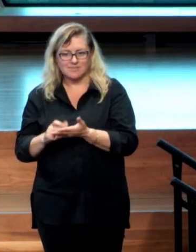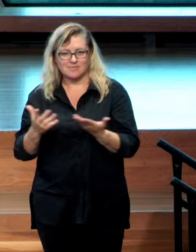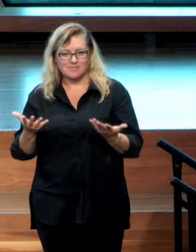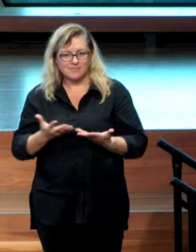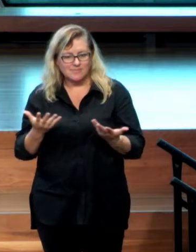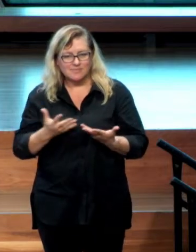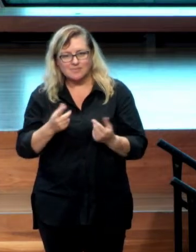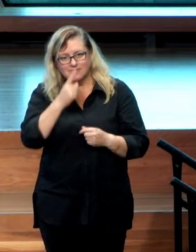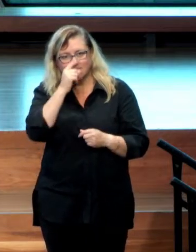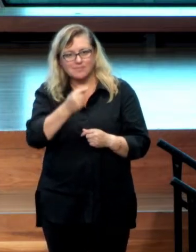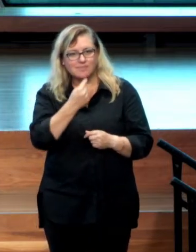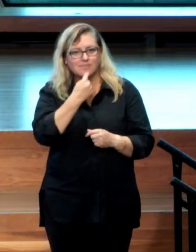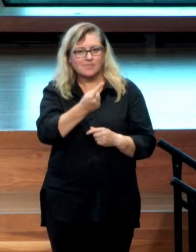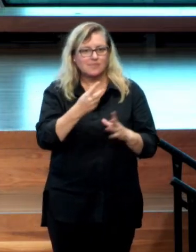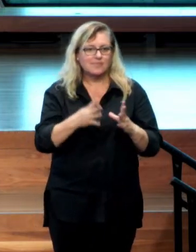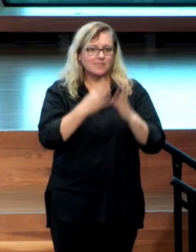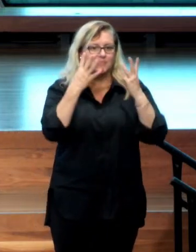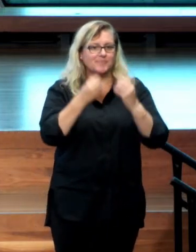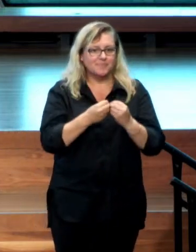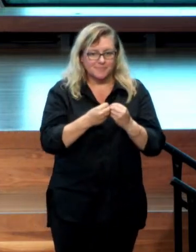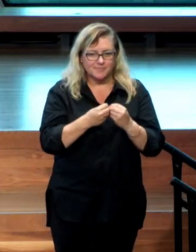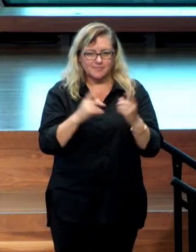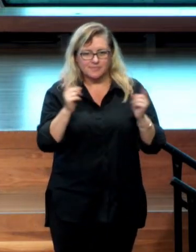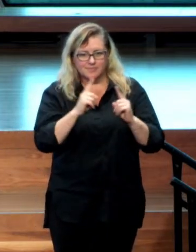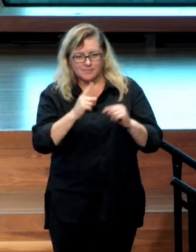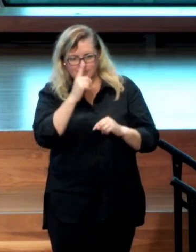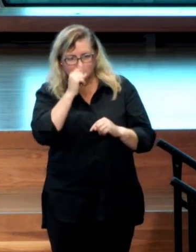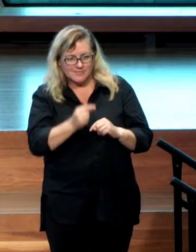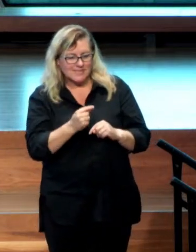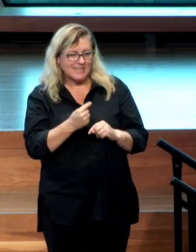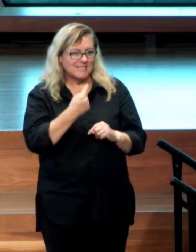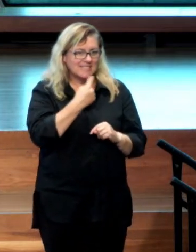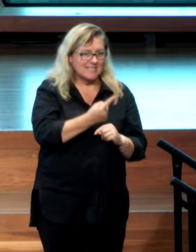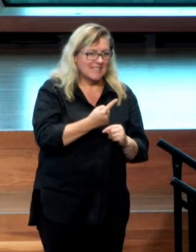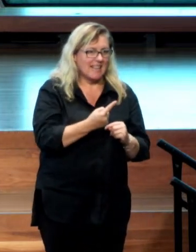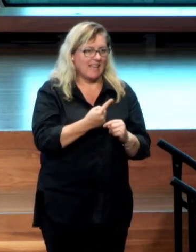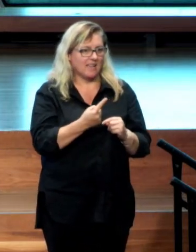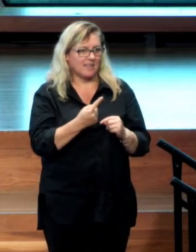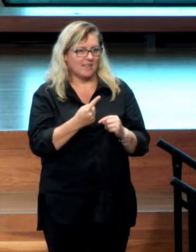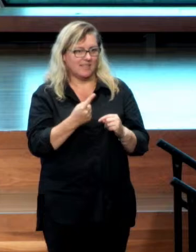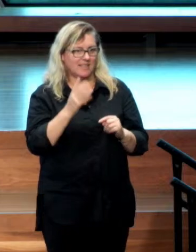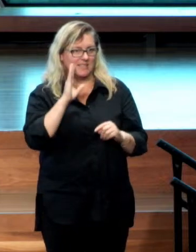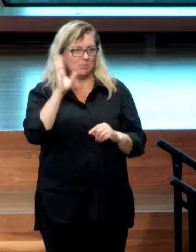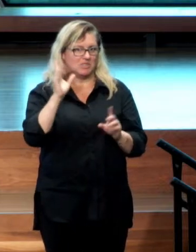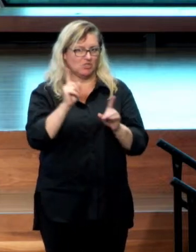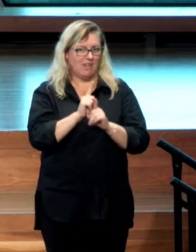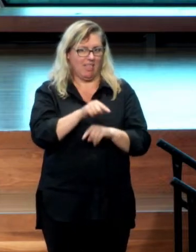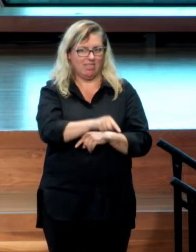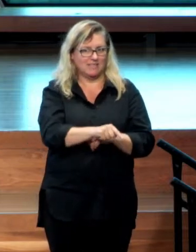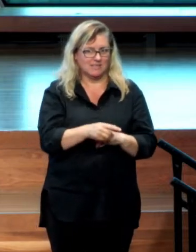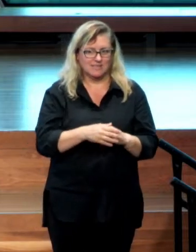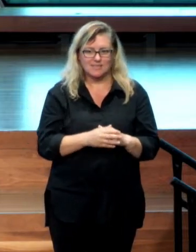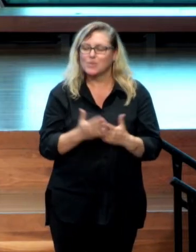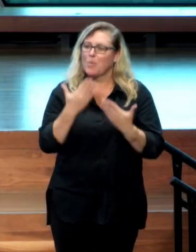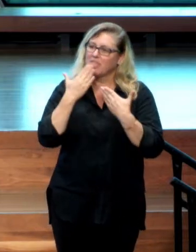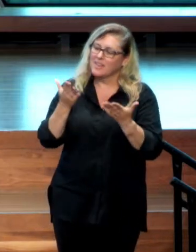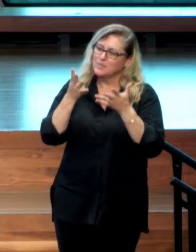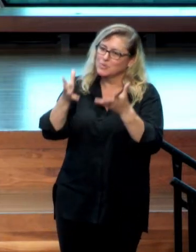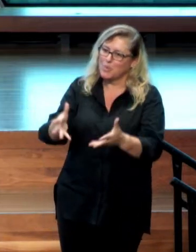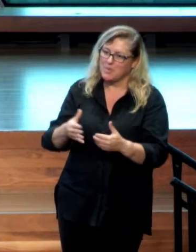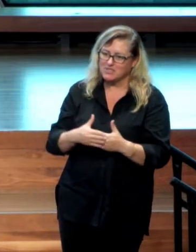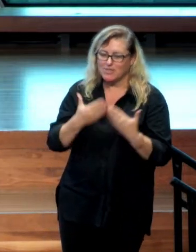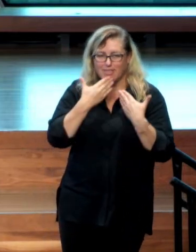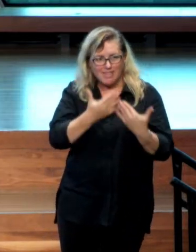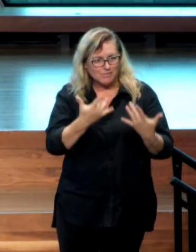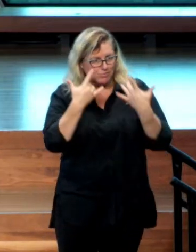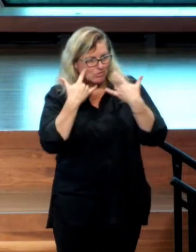all the things that are impossible to say in speeches like this. So thank you so much. Thank you to the judges.